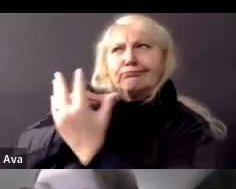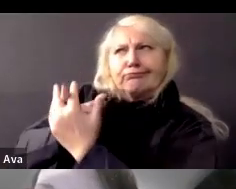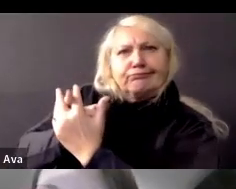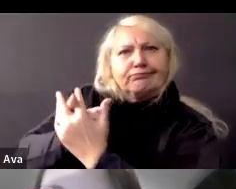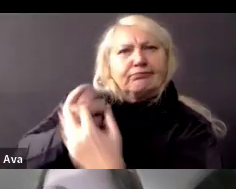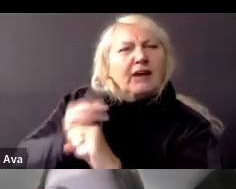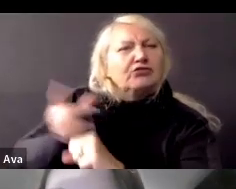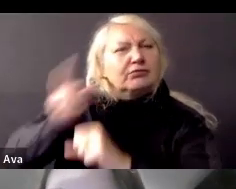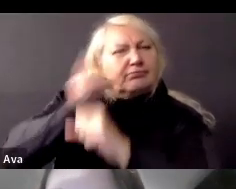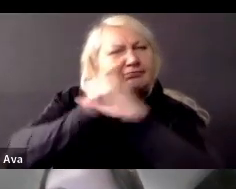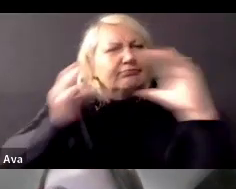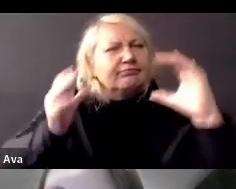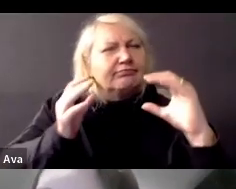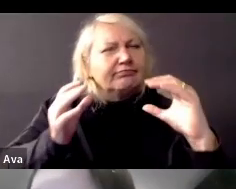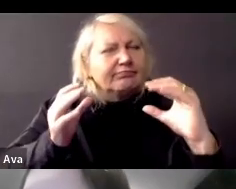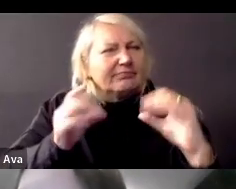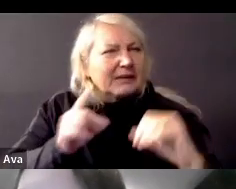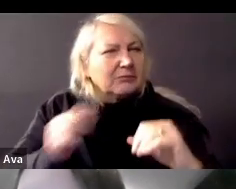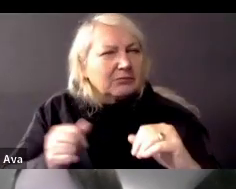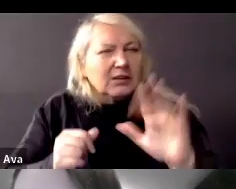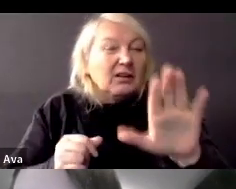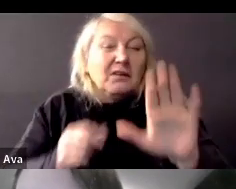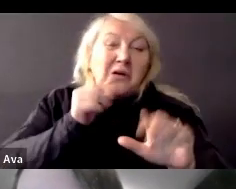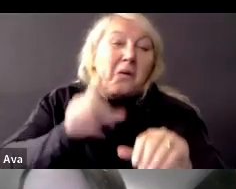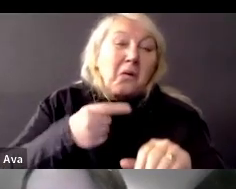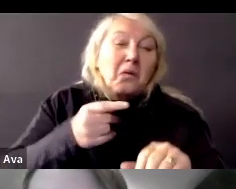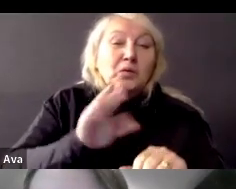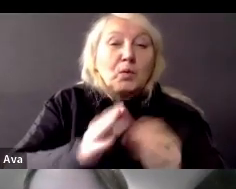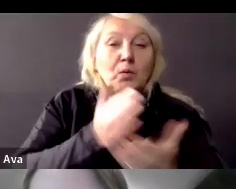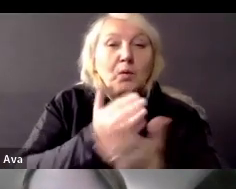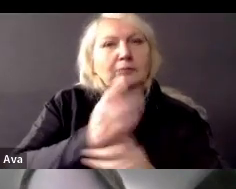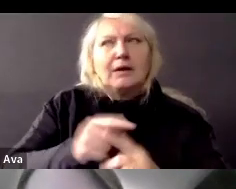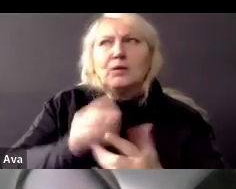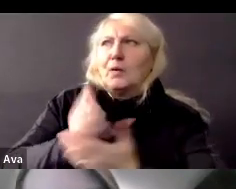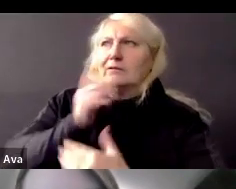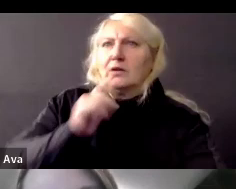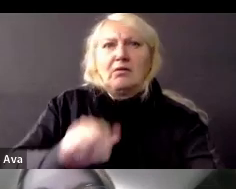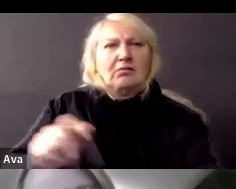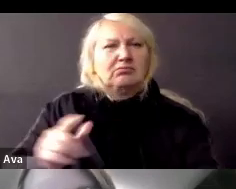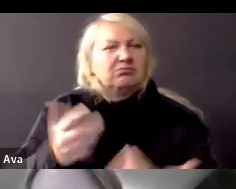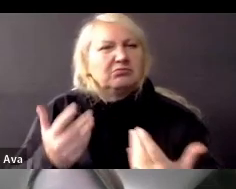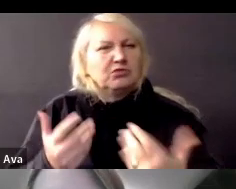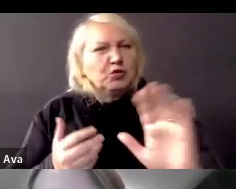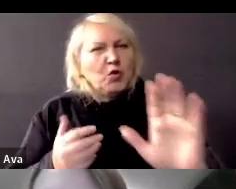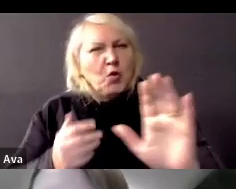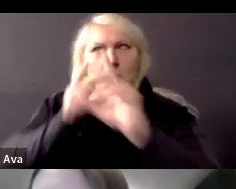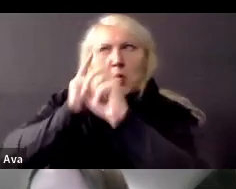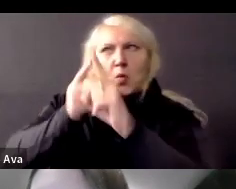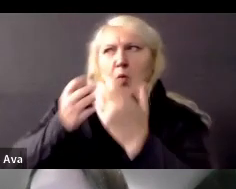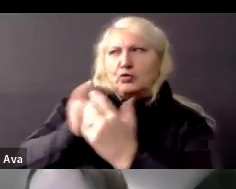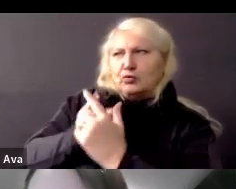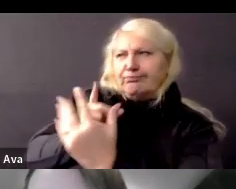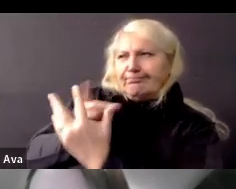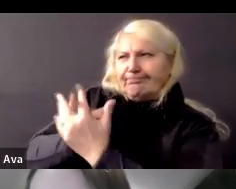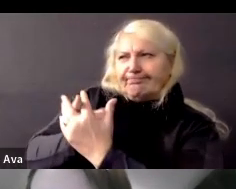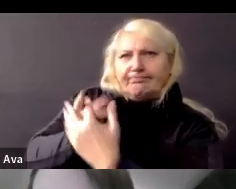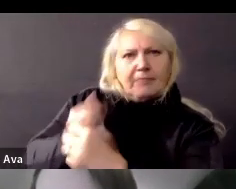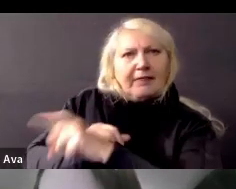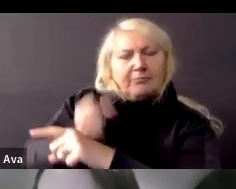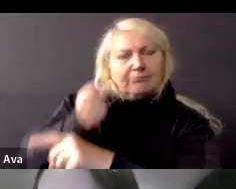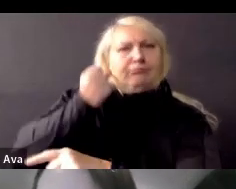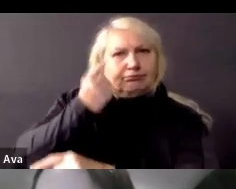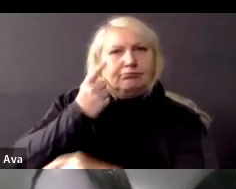or maybe when you're advocating not only for your own rights, but the rights for others? What do you want people to understand about